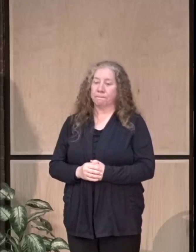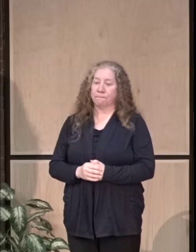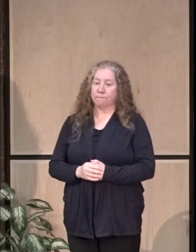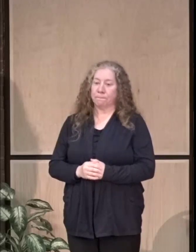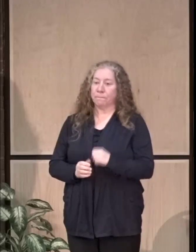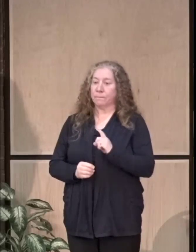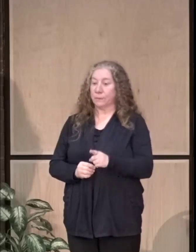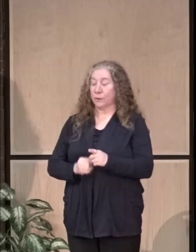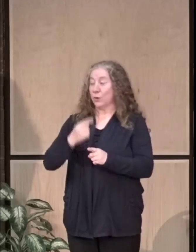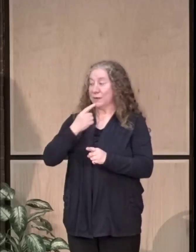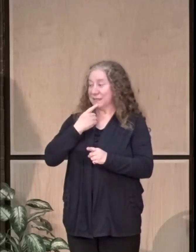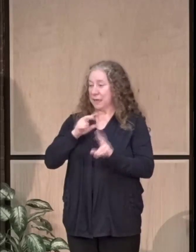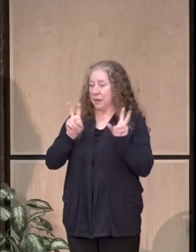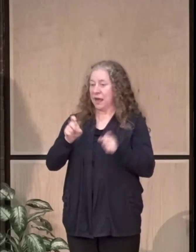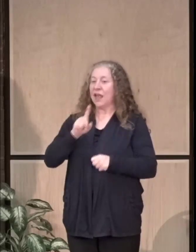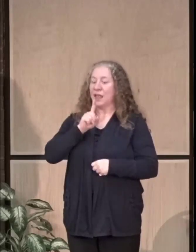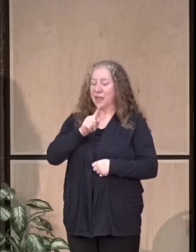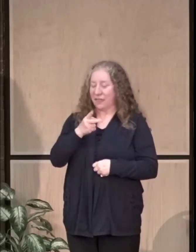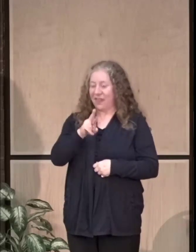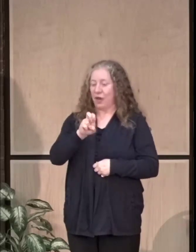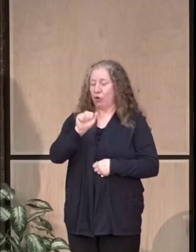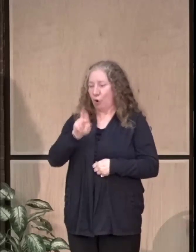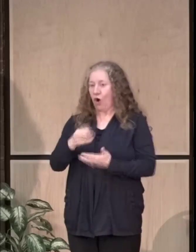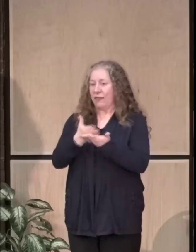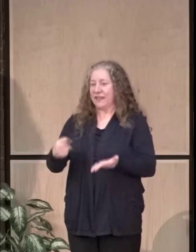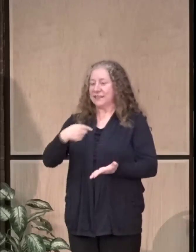there's things I should have done.